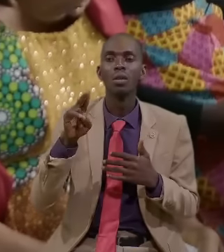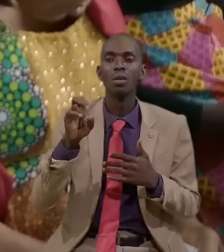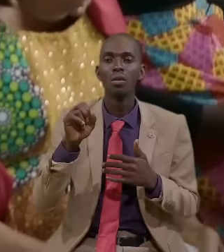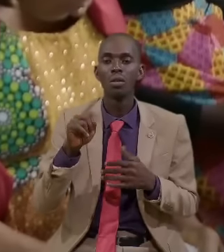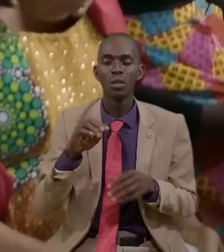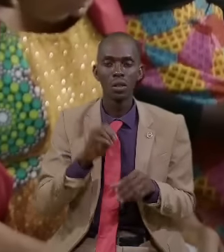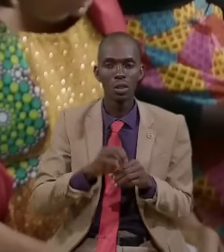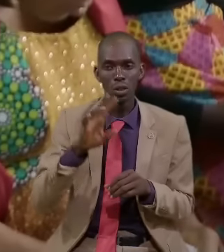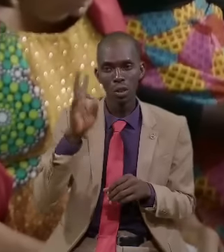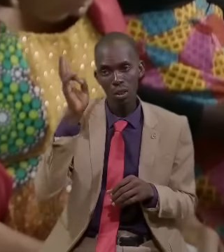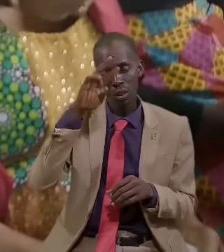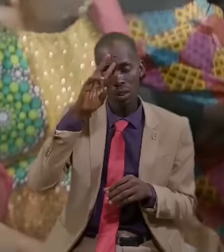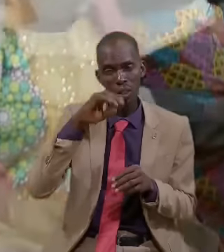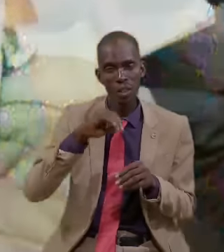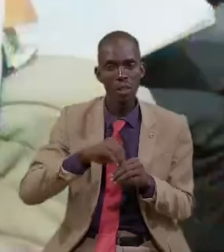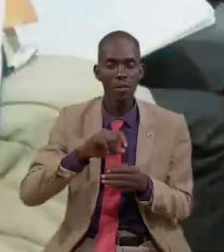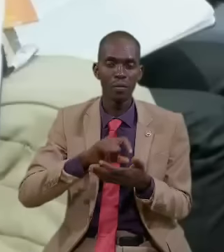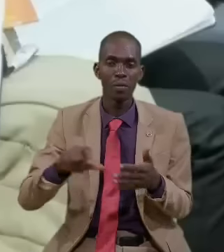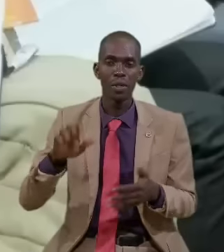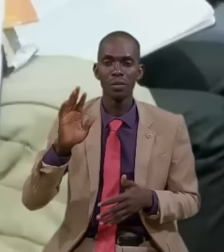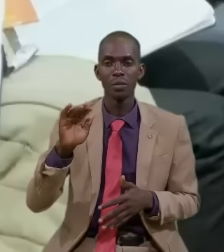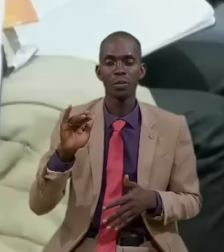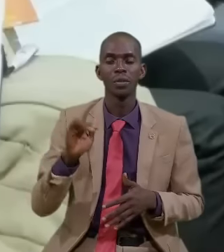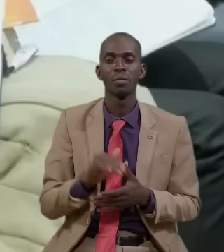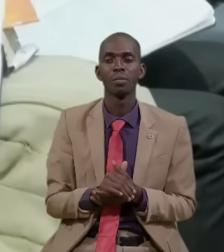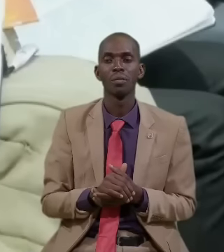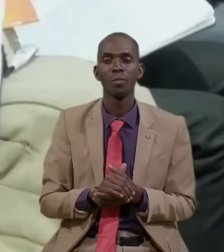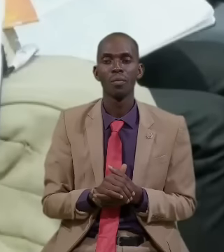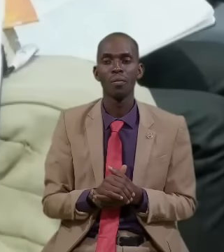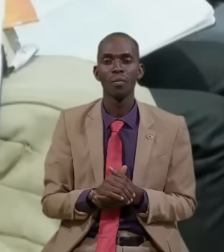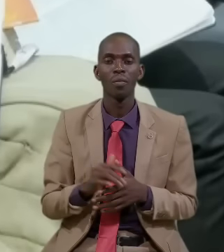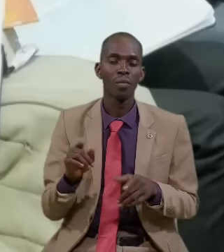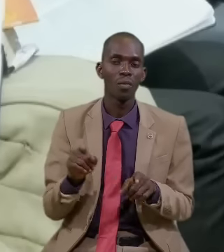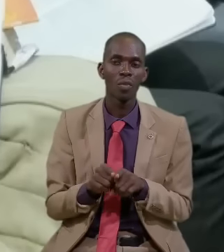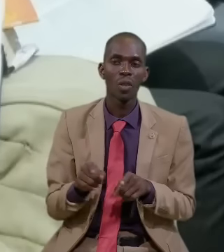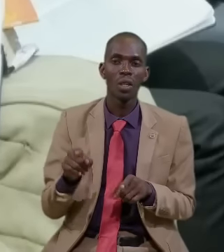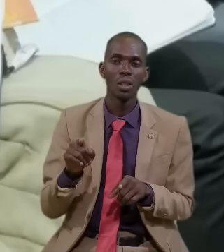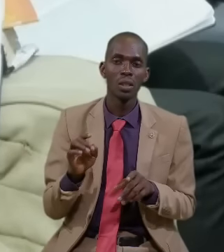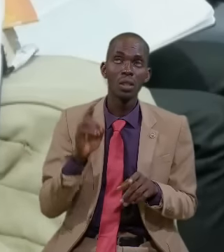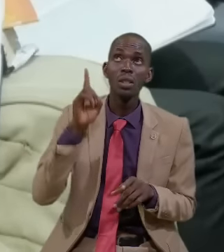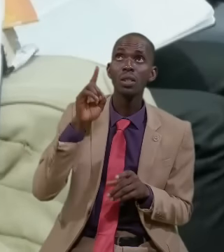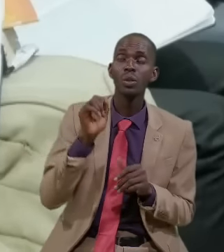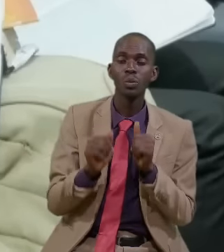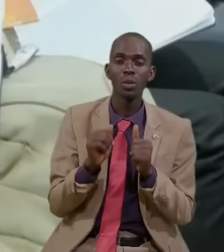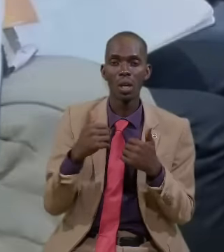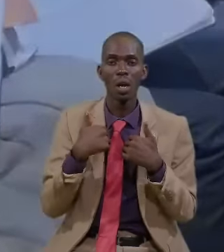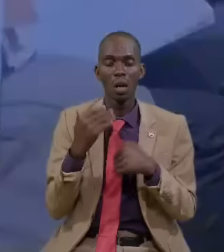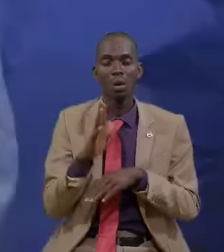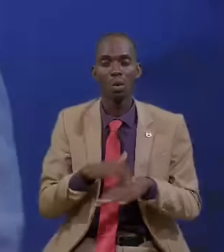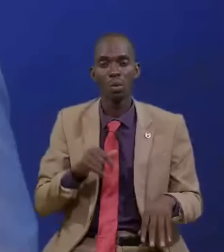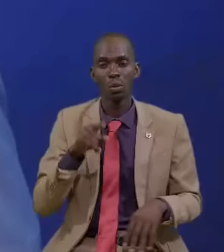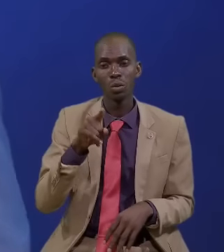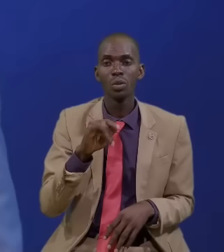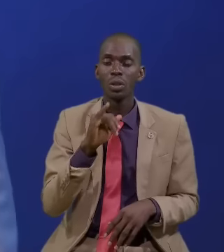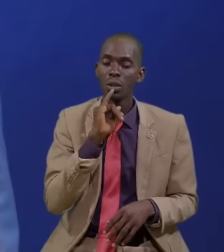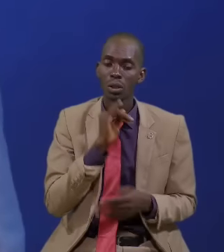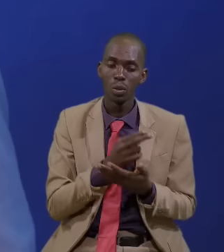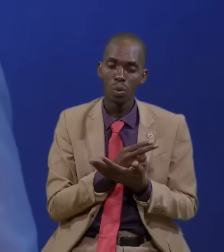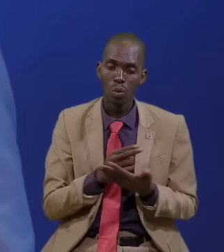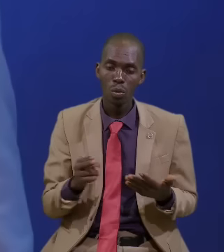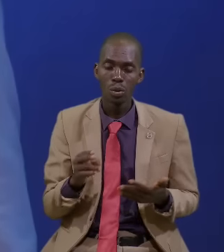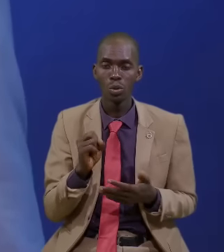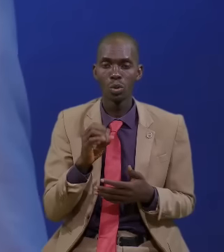in verse 15, but as He which has called you is holy, so be